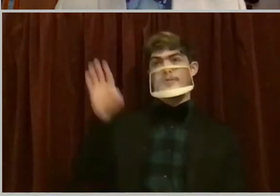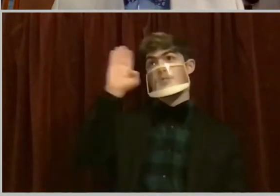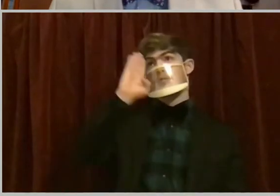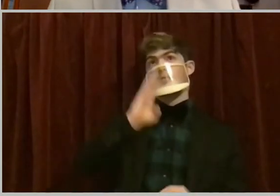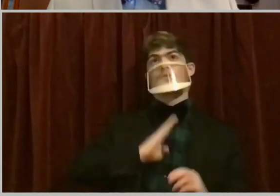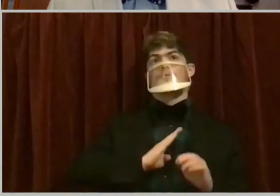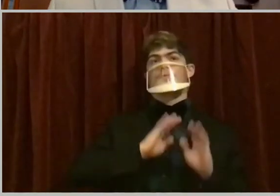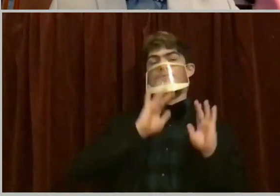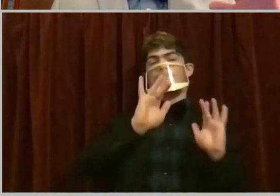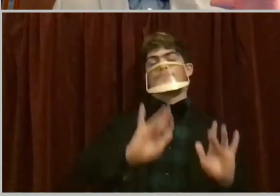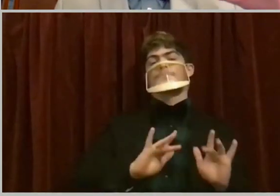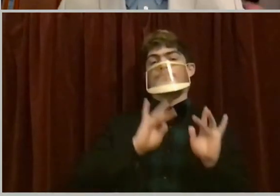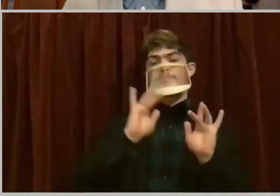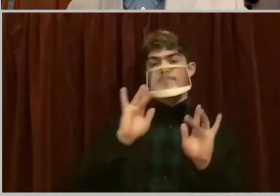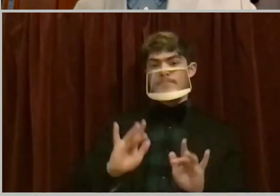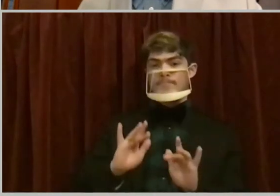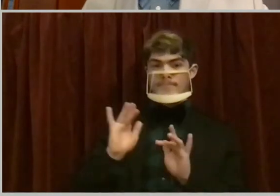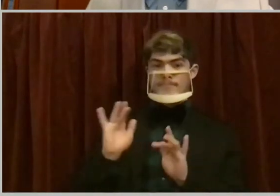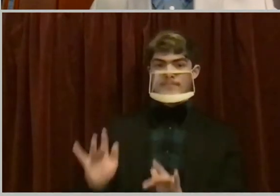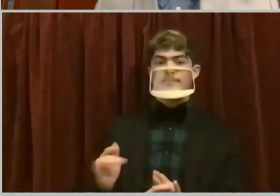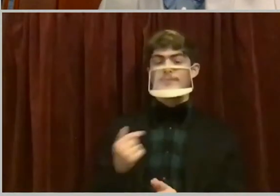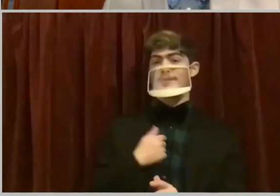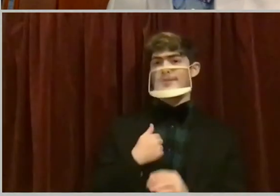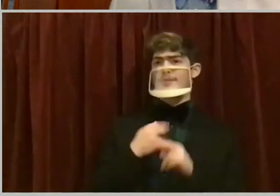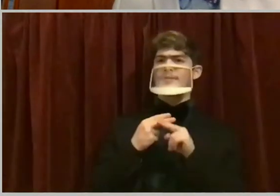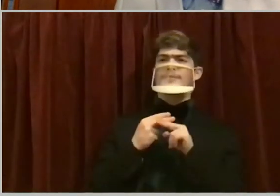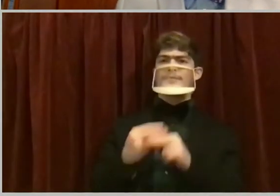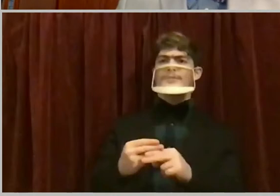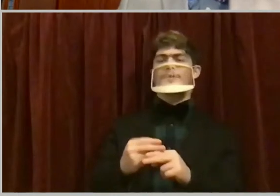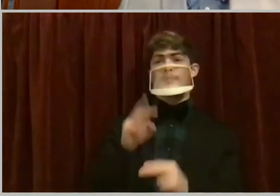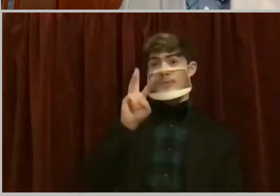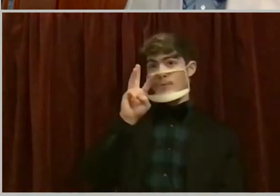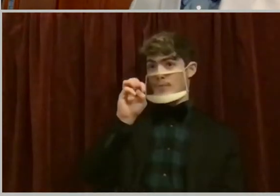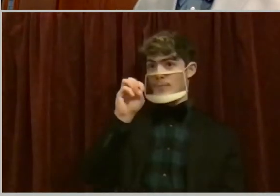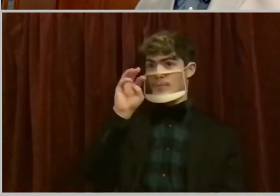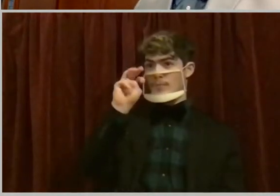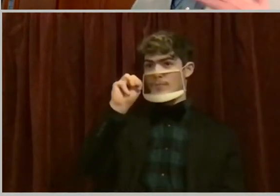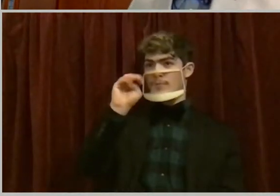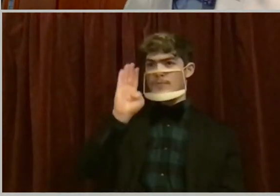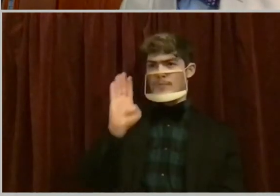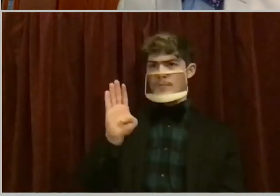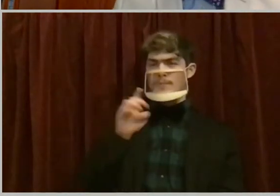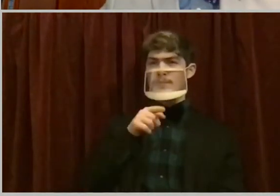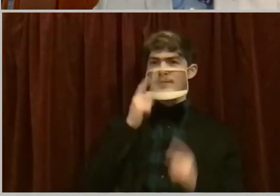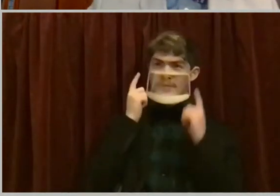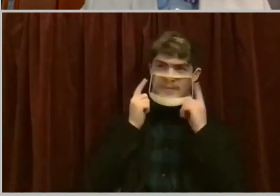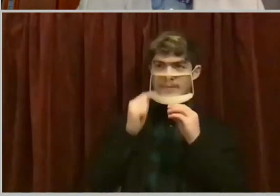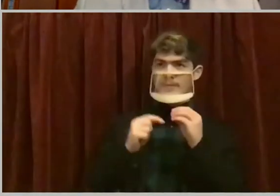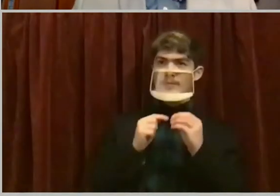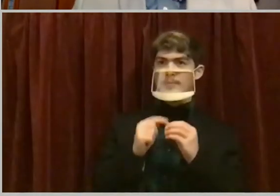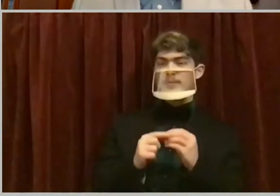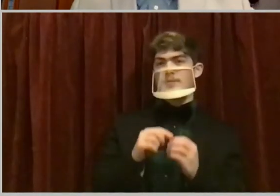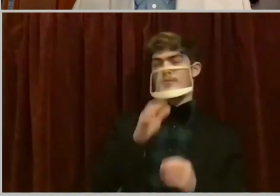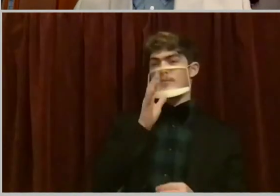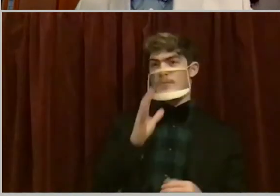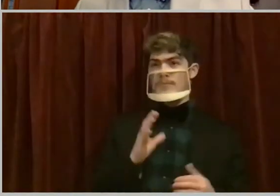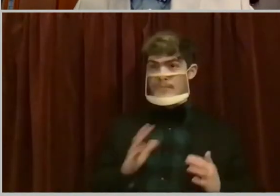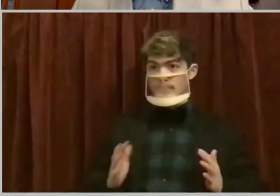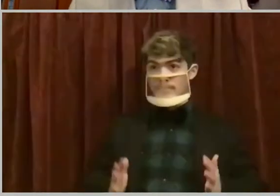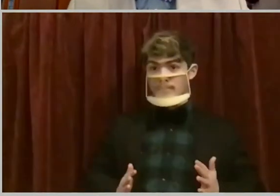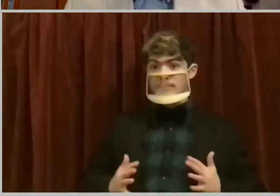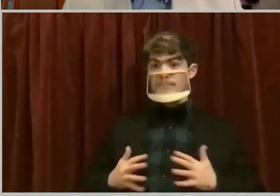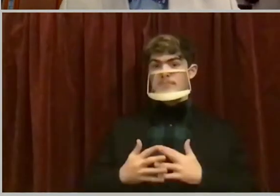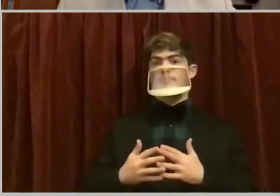of God. And I've titled it the womb of God. And when we think about a womb, it's something